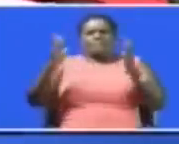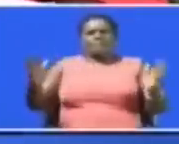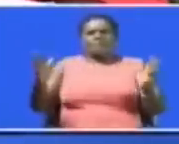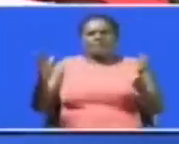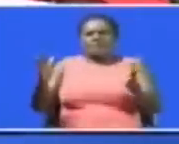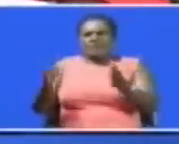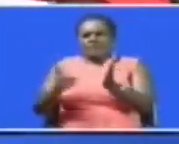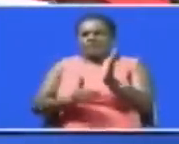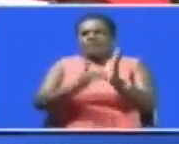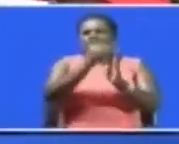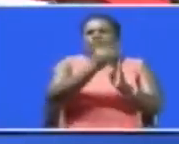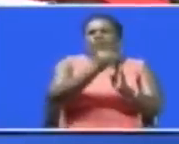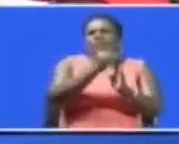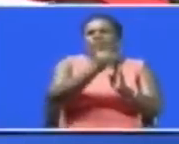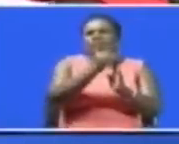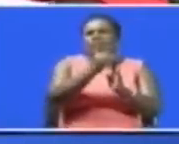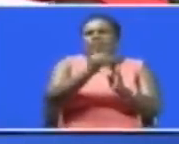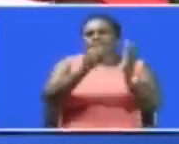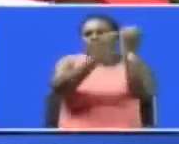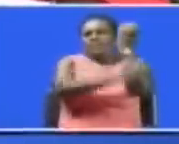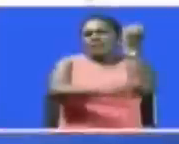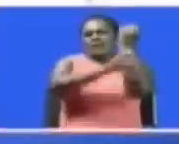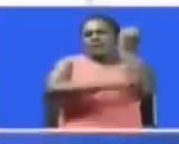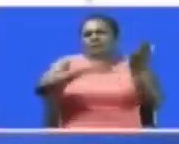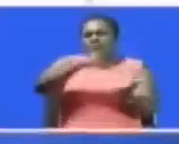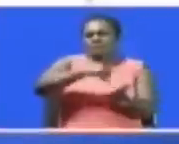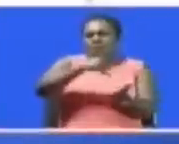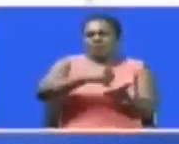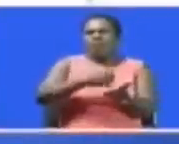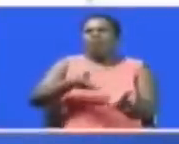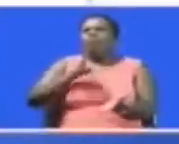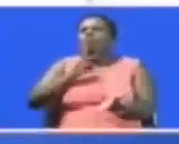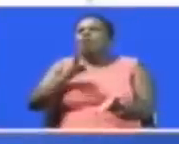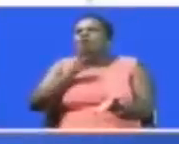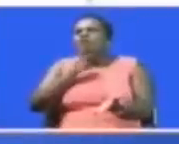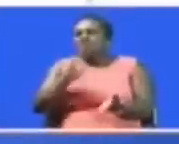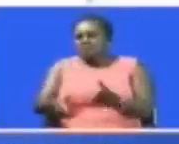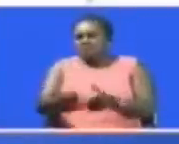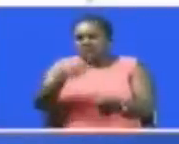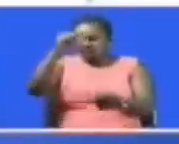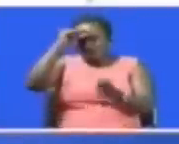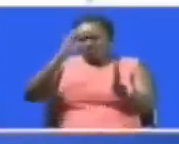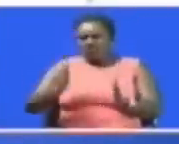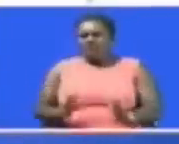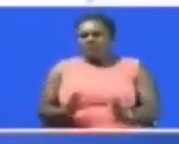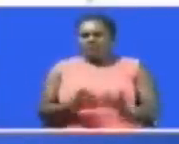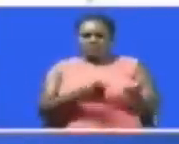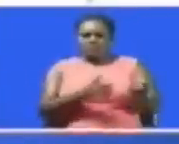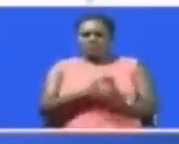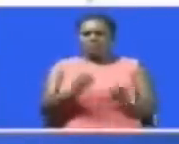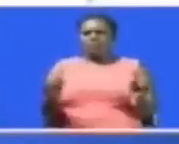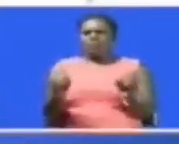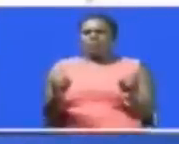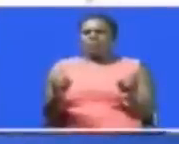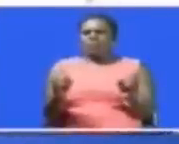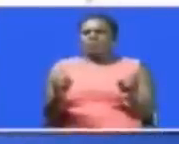the infrastructural development that is taking place in the country, including the dams, you know, governors are not being accused because